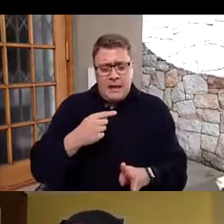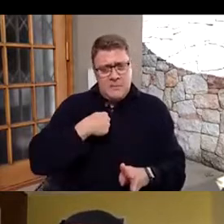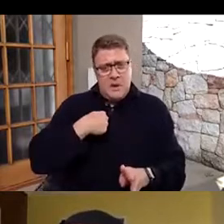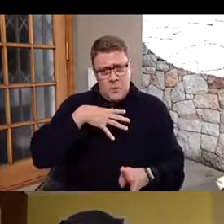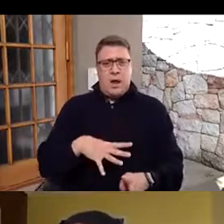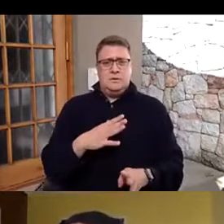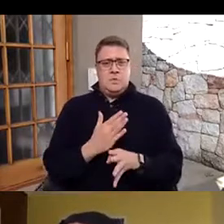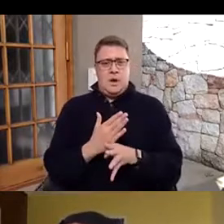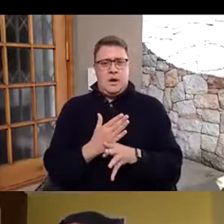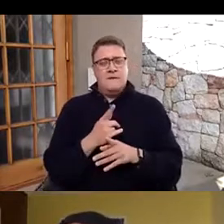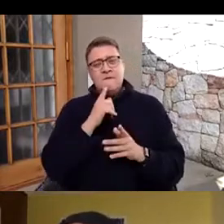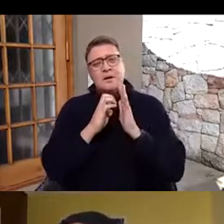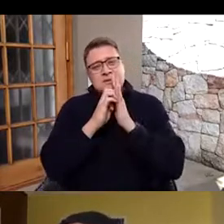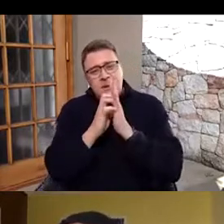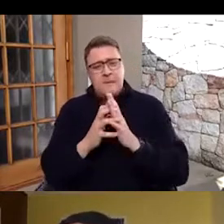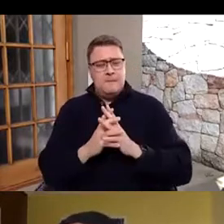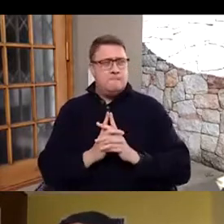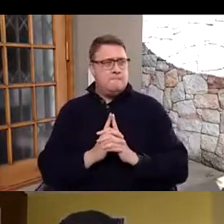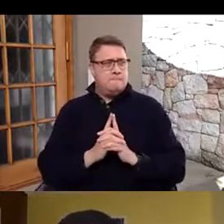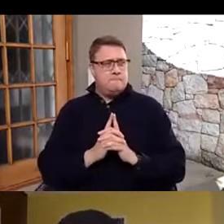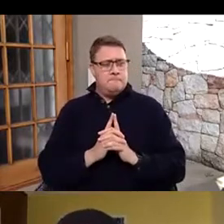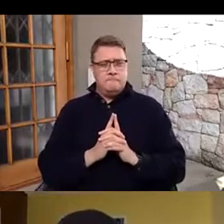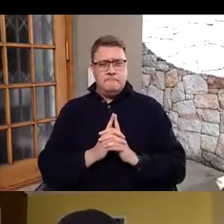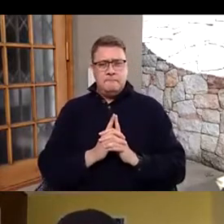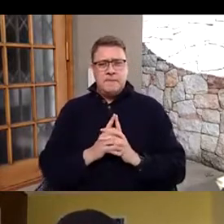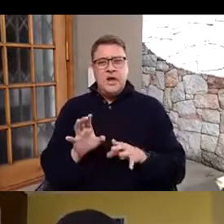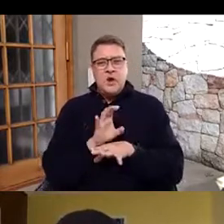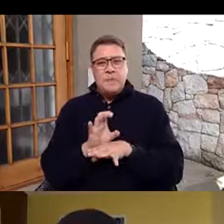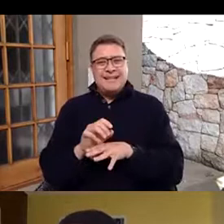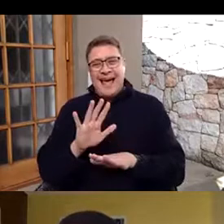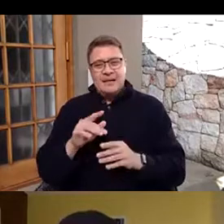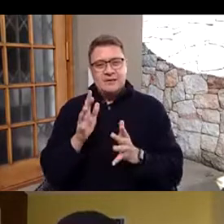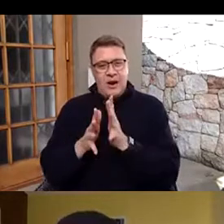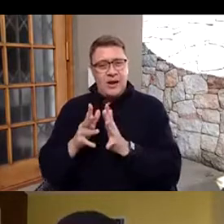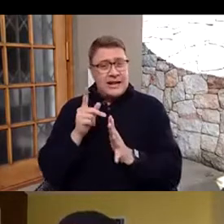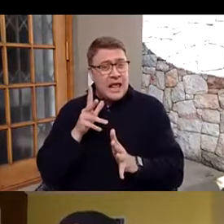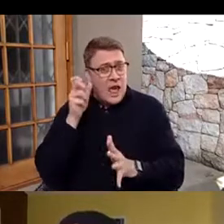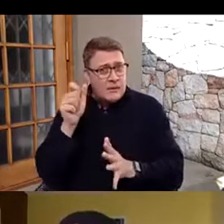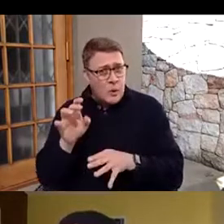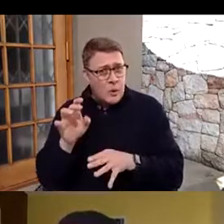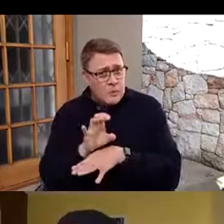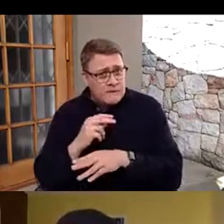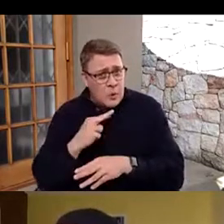them to work. For example, press universe in dialogue. Confirm. I'm not sure if anyone can hear that,